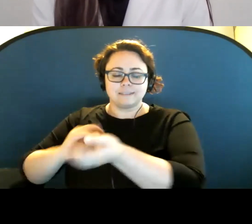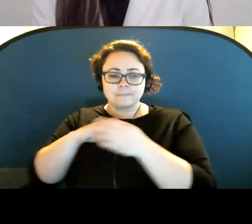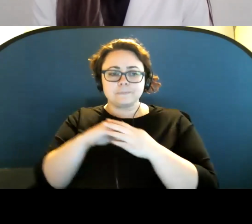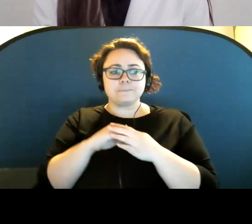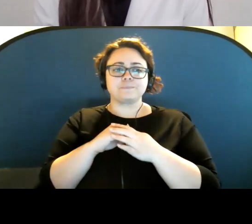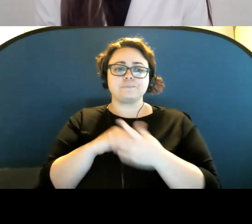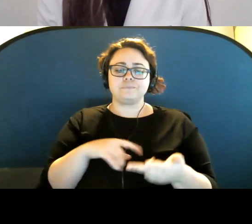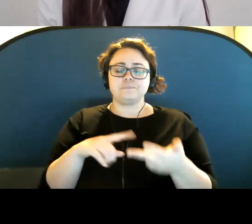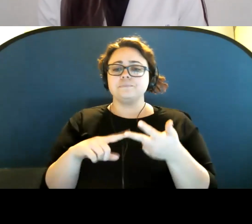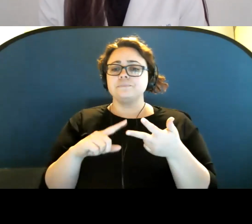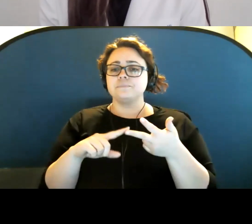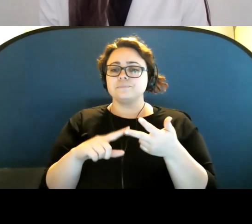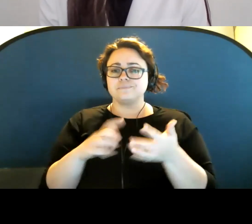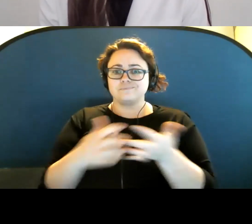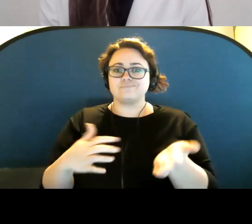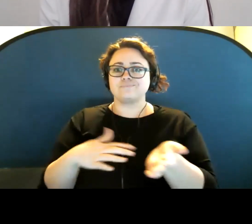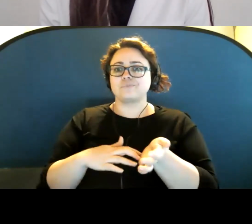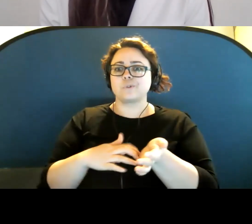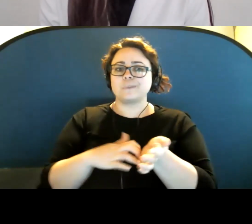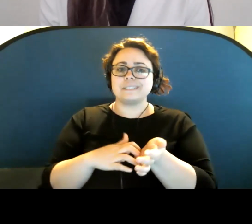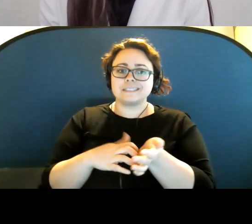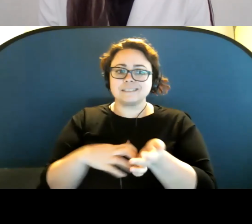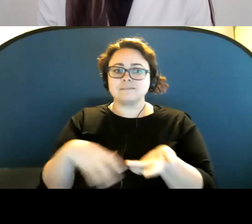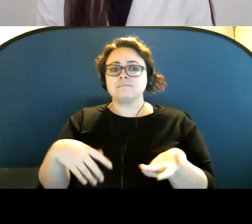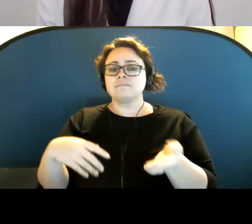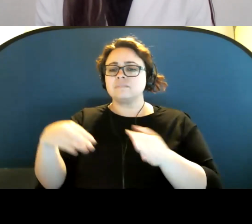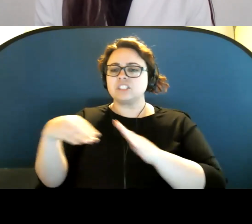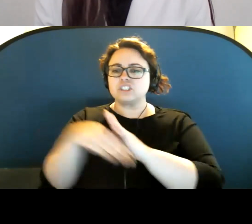in abilities right now with the social isolation.